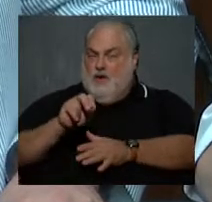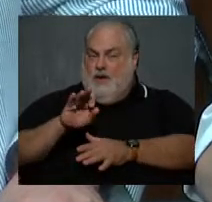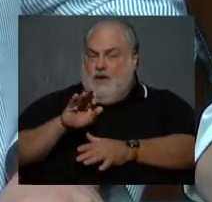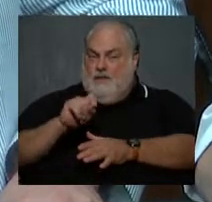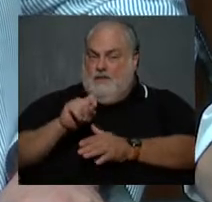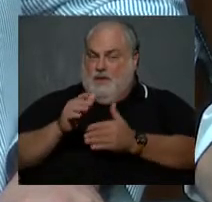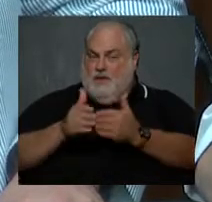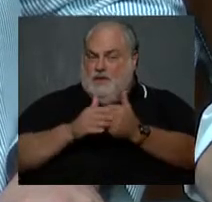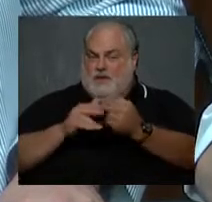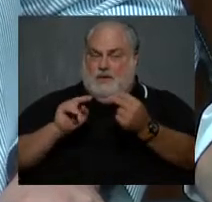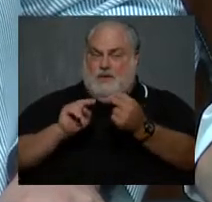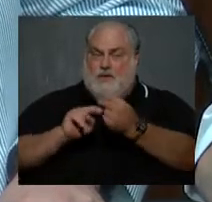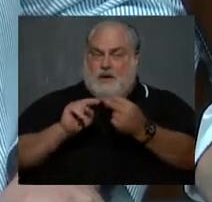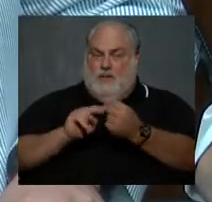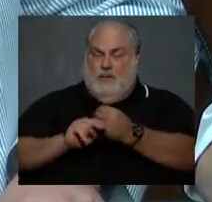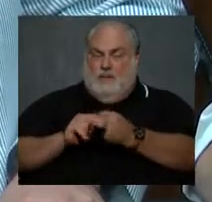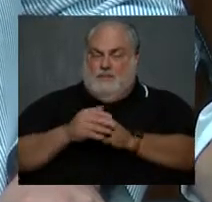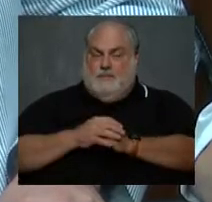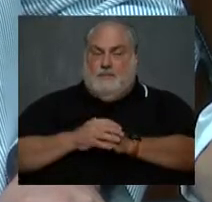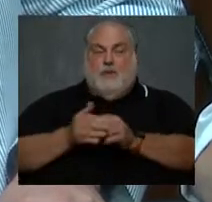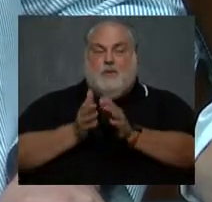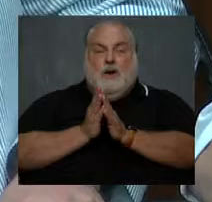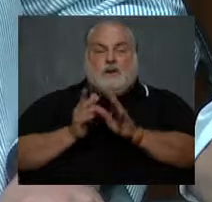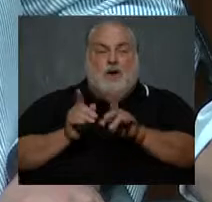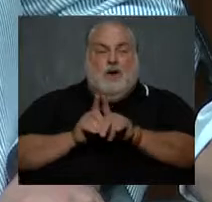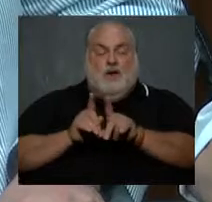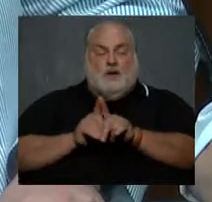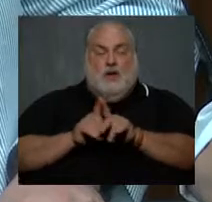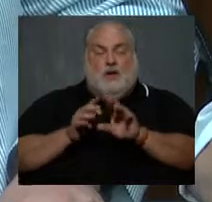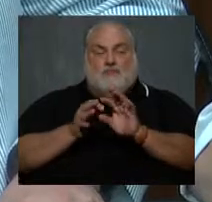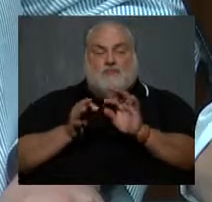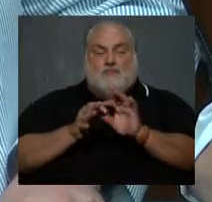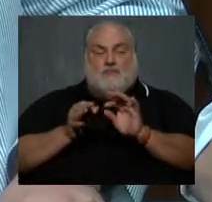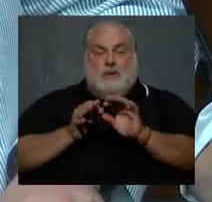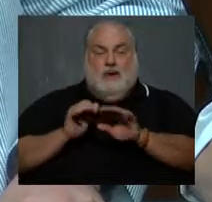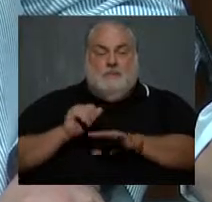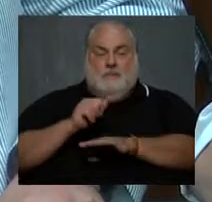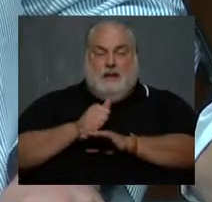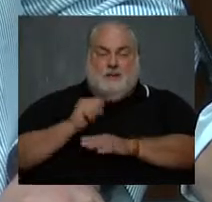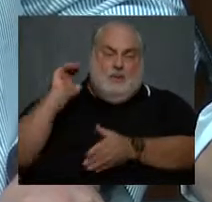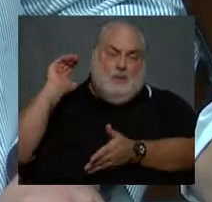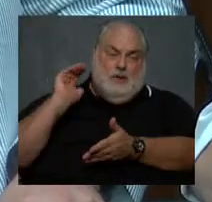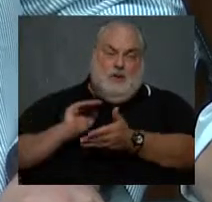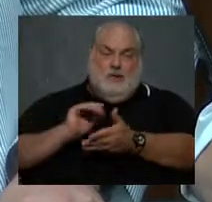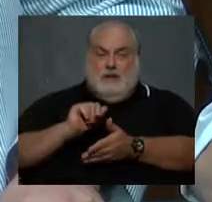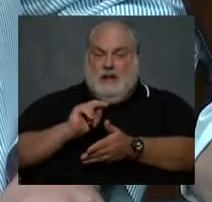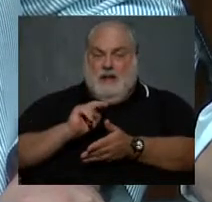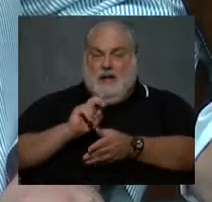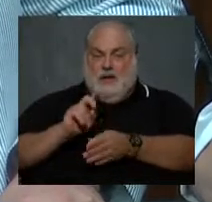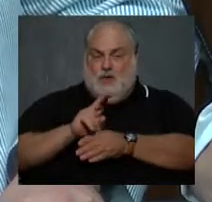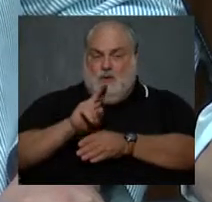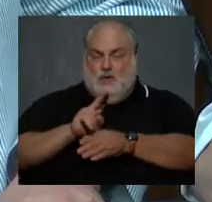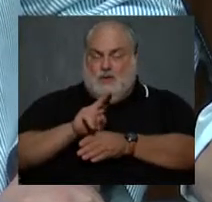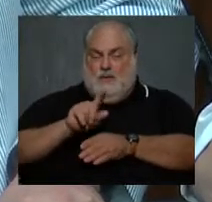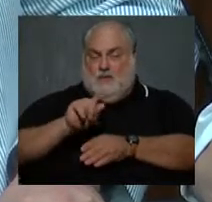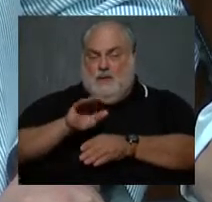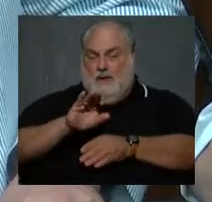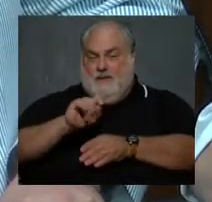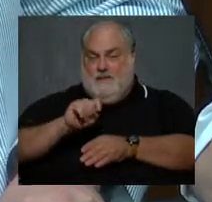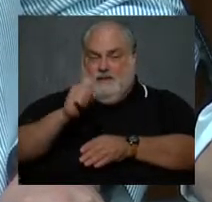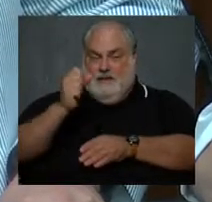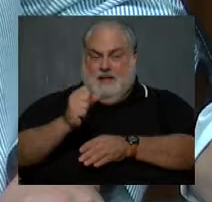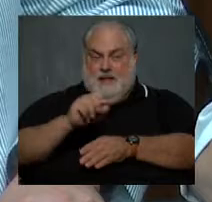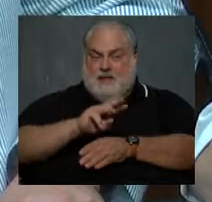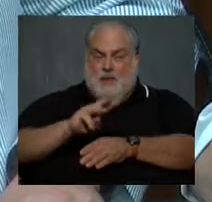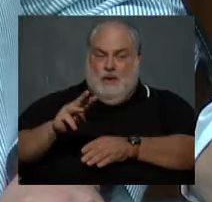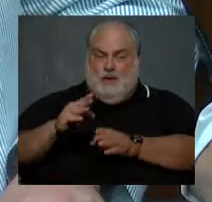buffer adjacent to the freeway. The request also includes the placement of a reduced land use buffer of 20 feet at the southwest